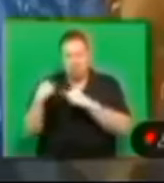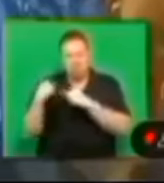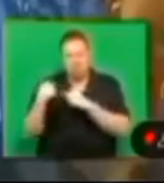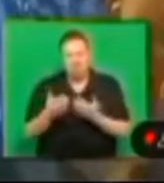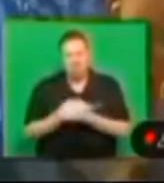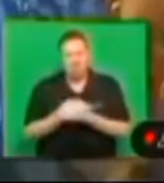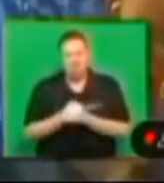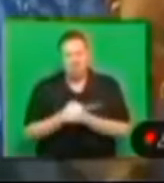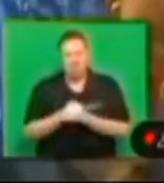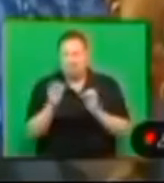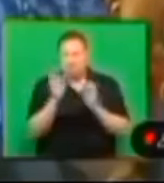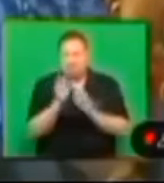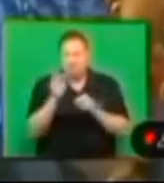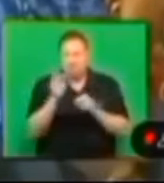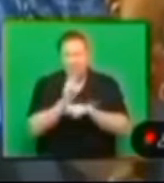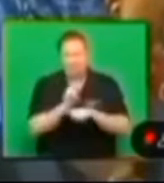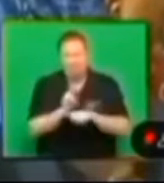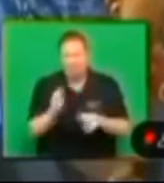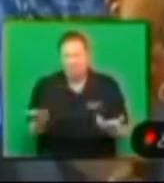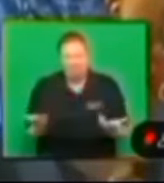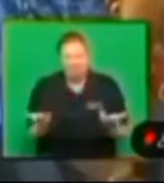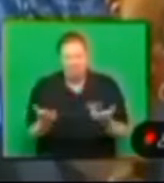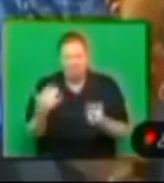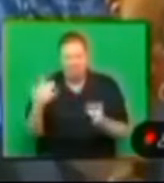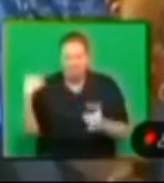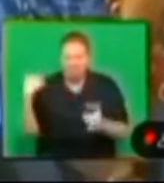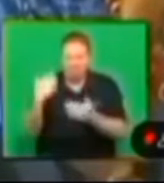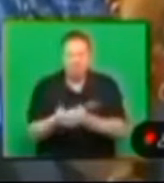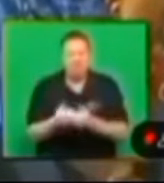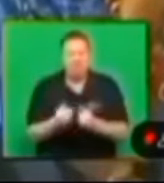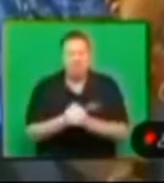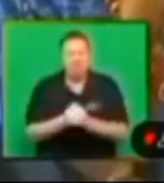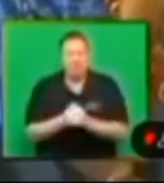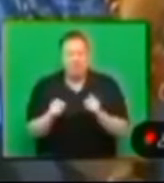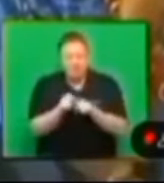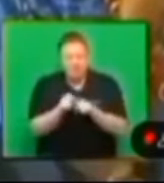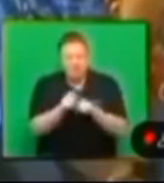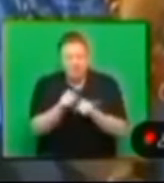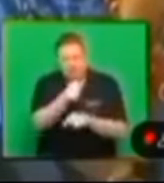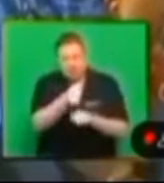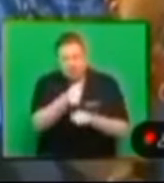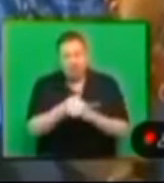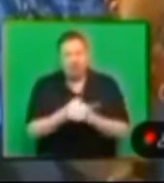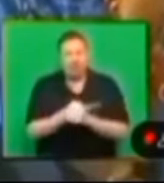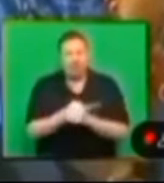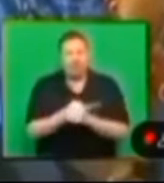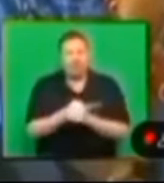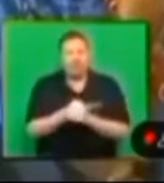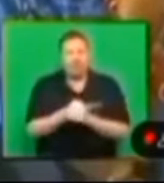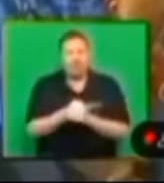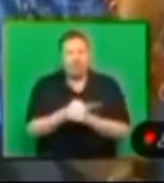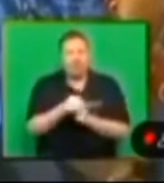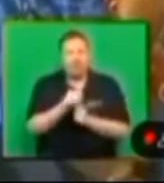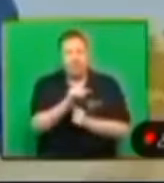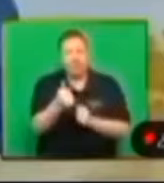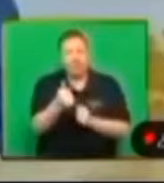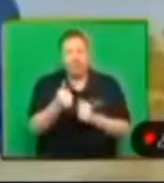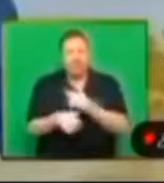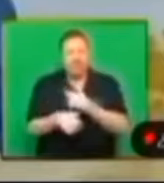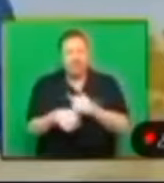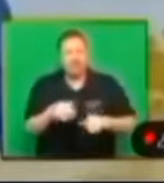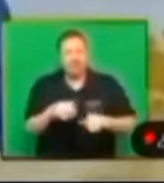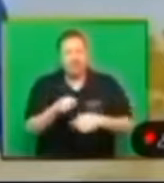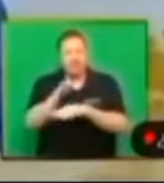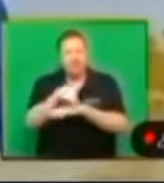no oversight. And it comes to you as well as the next president after Zuma. When